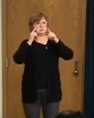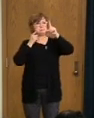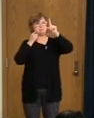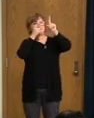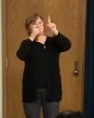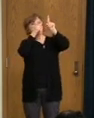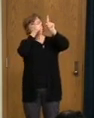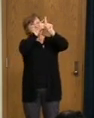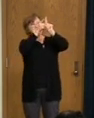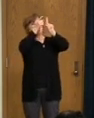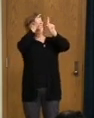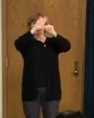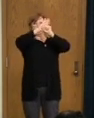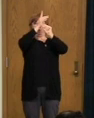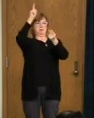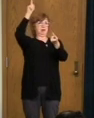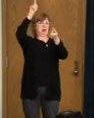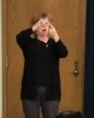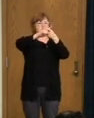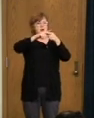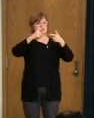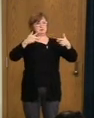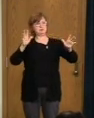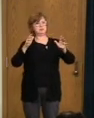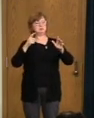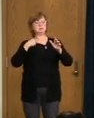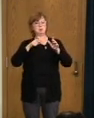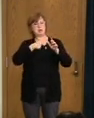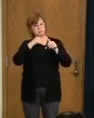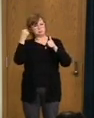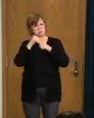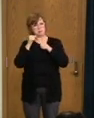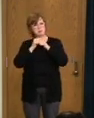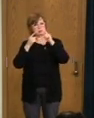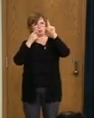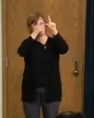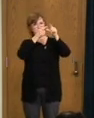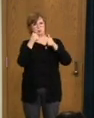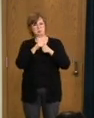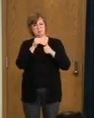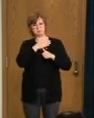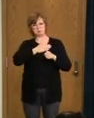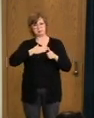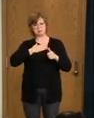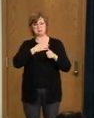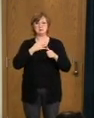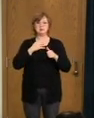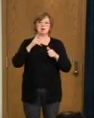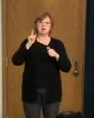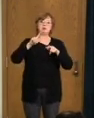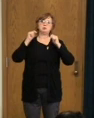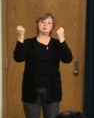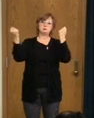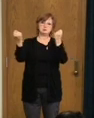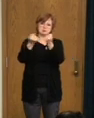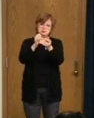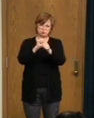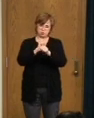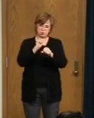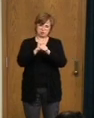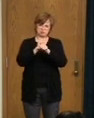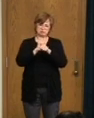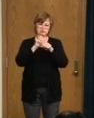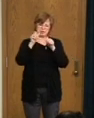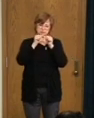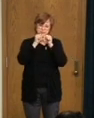be able to manage the challenges of COVID-19 over the course of the next number of weeks. Yes, 2020 has been a